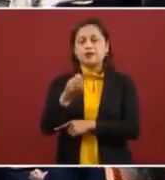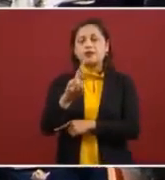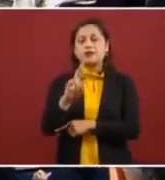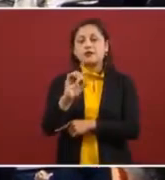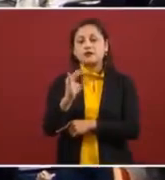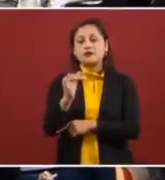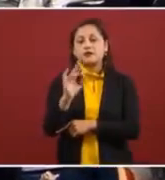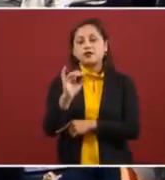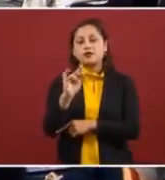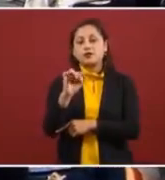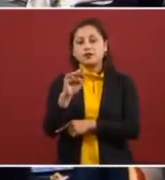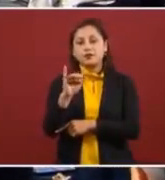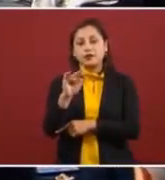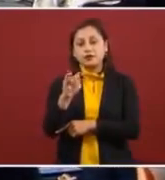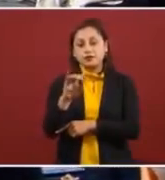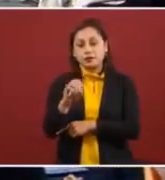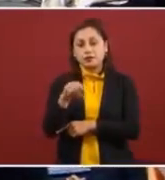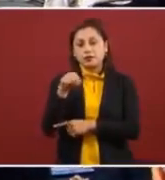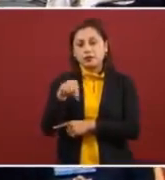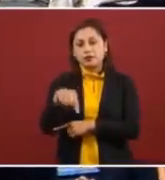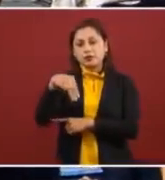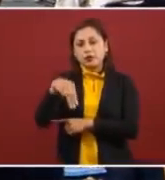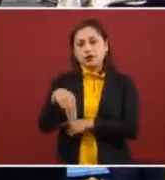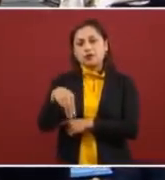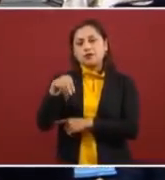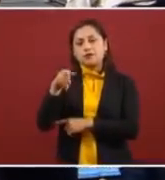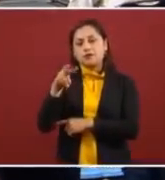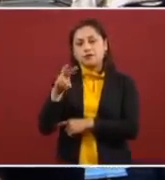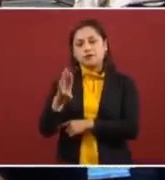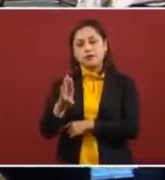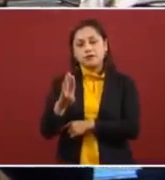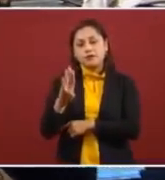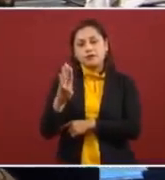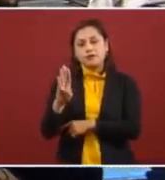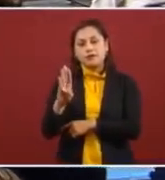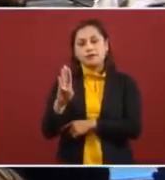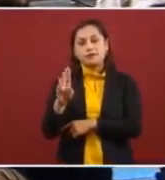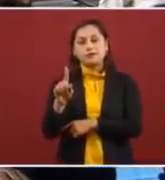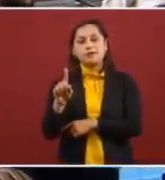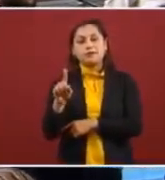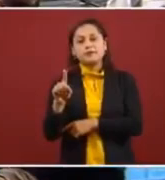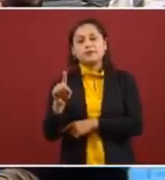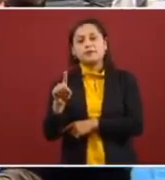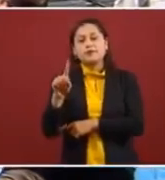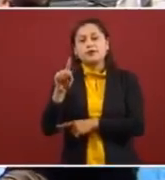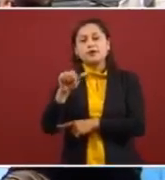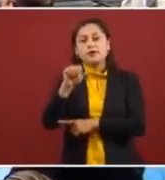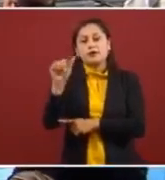Recruitment. Okay, I wish they would